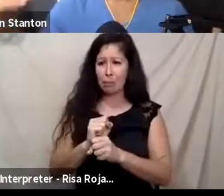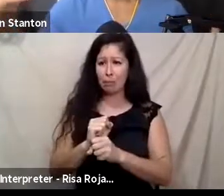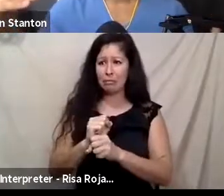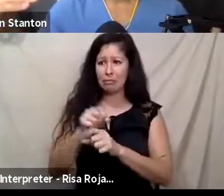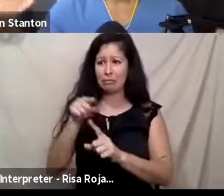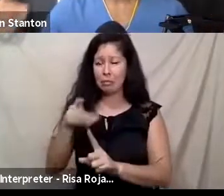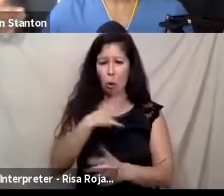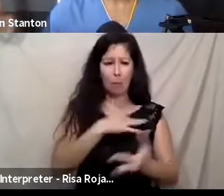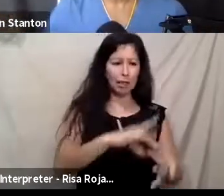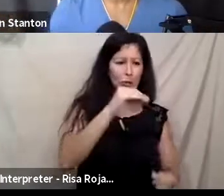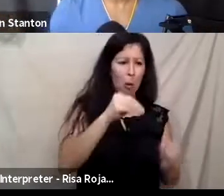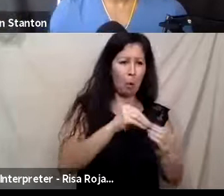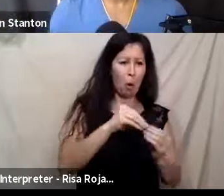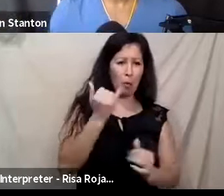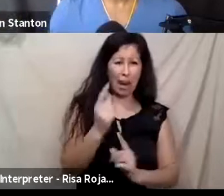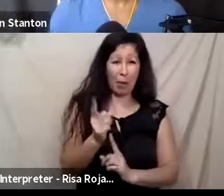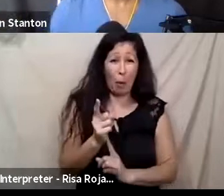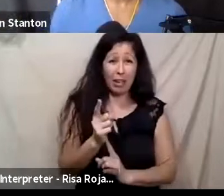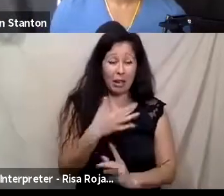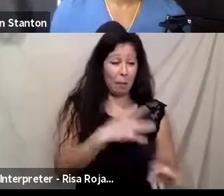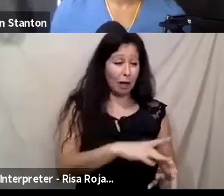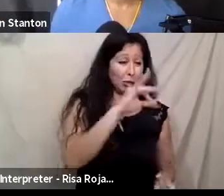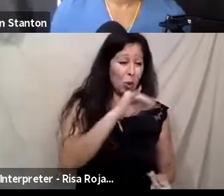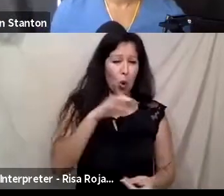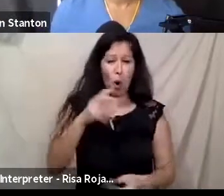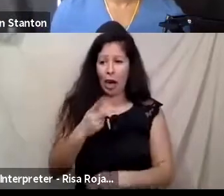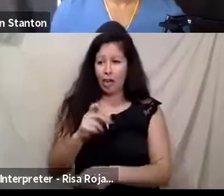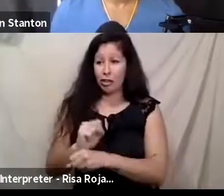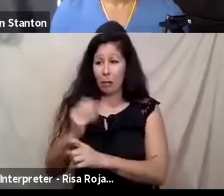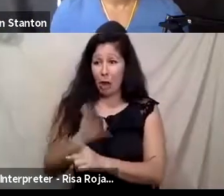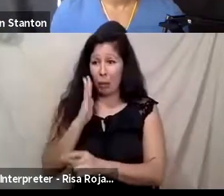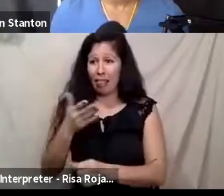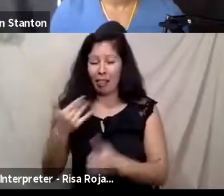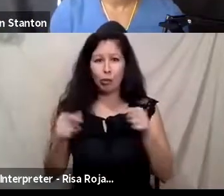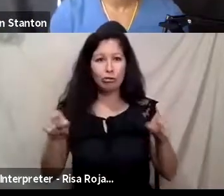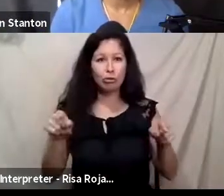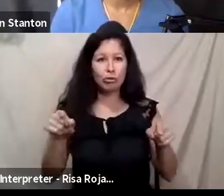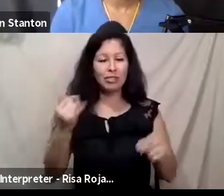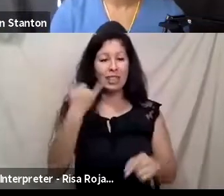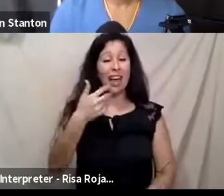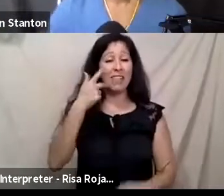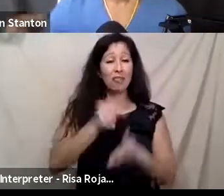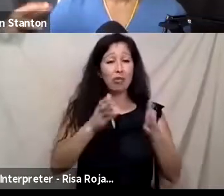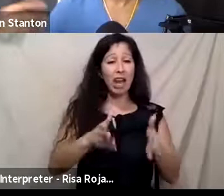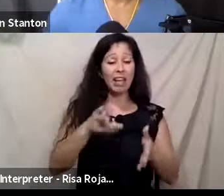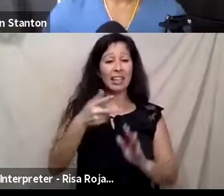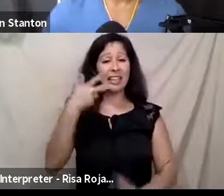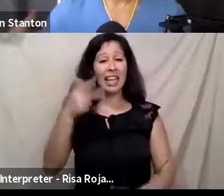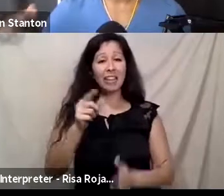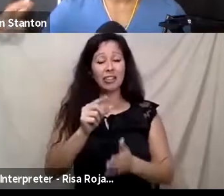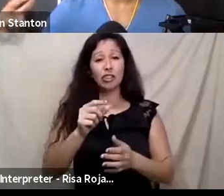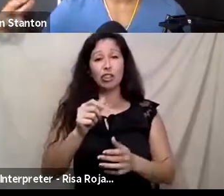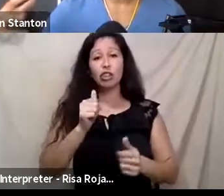my soul more at this moment? And that's so much pressure. And so when you have Native writers, you have Native show writers, or